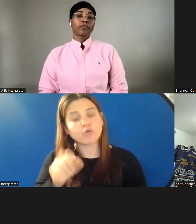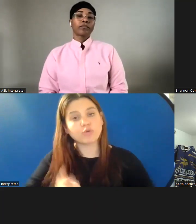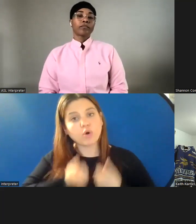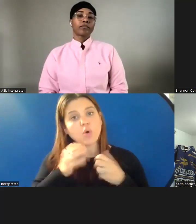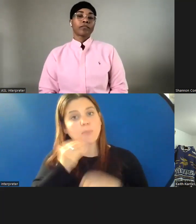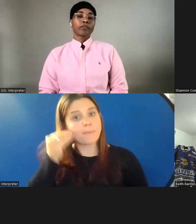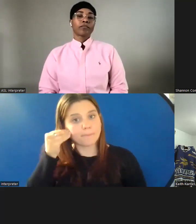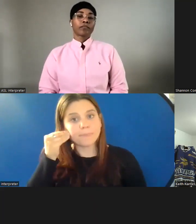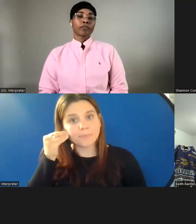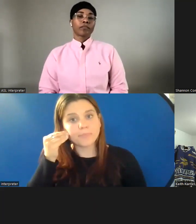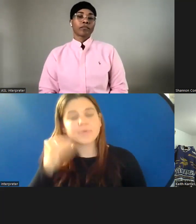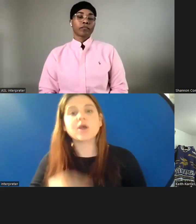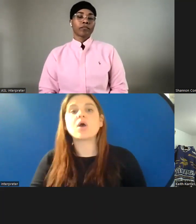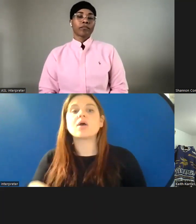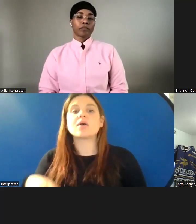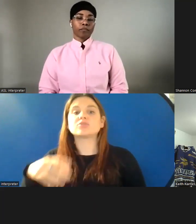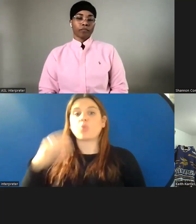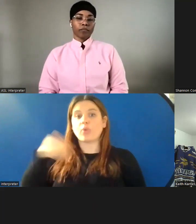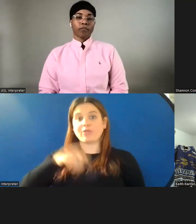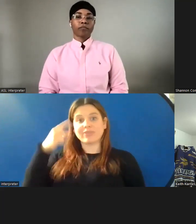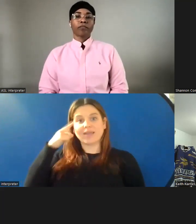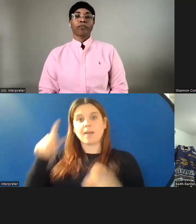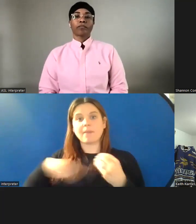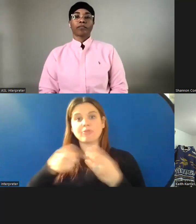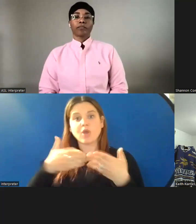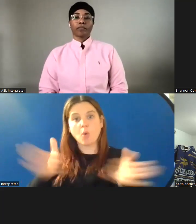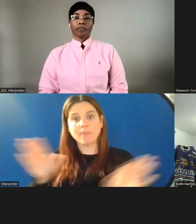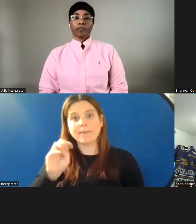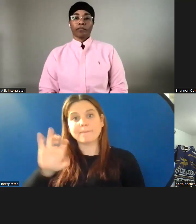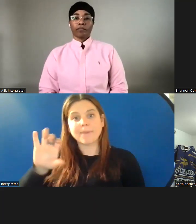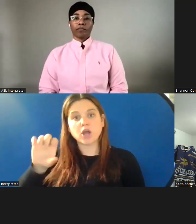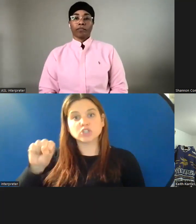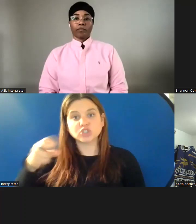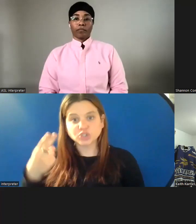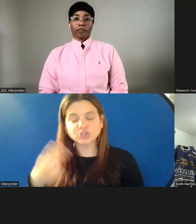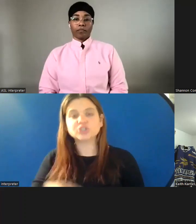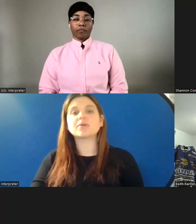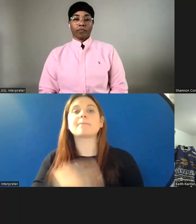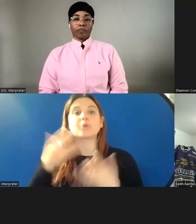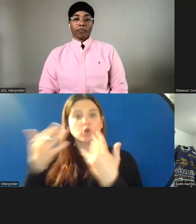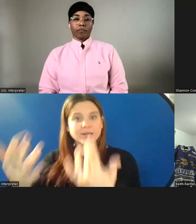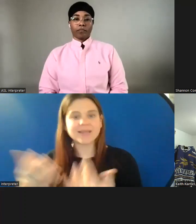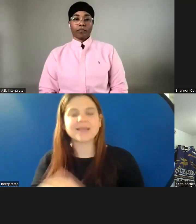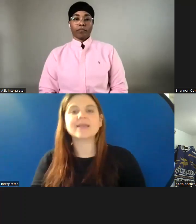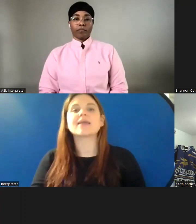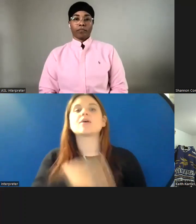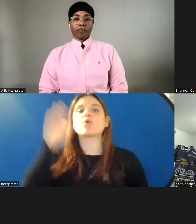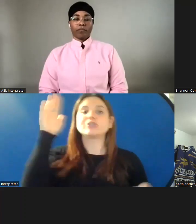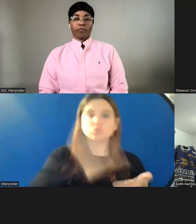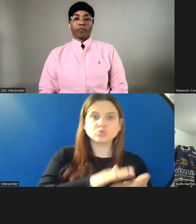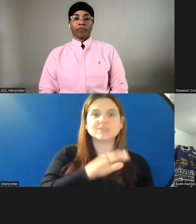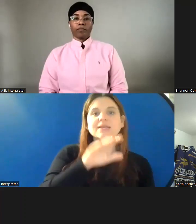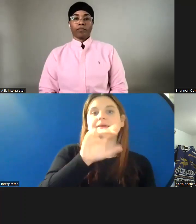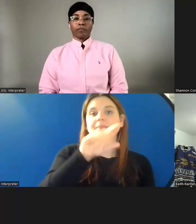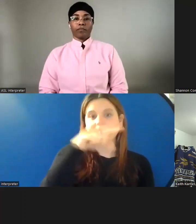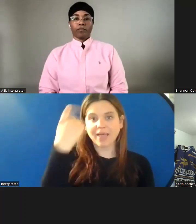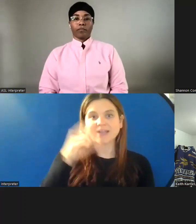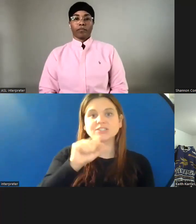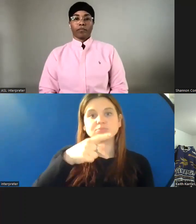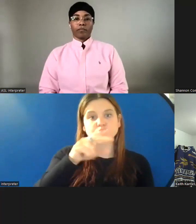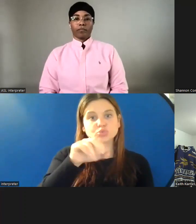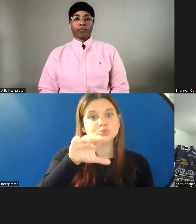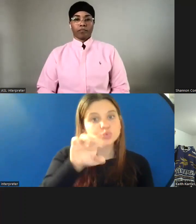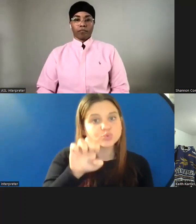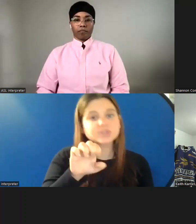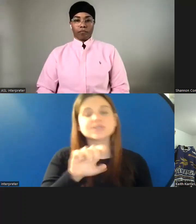the transition from the open marsh ecosystem, knocking back black spruce encroachment, but also increasing, you